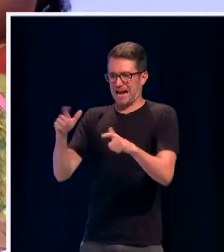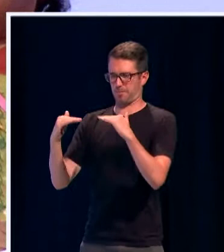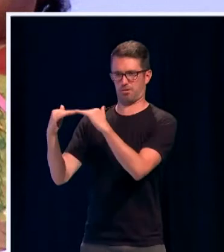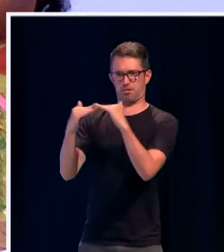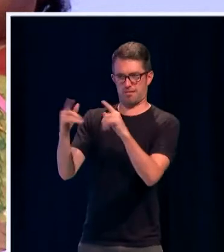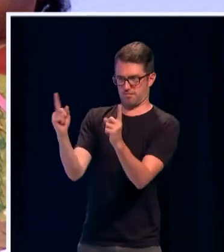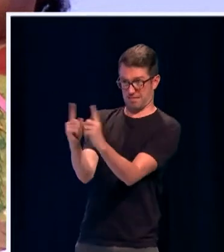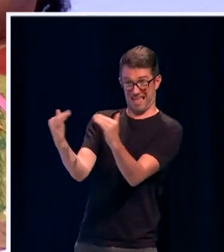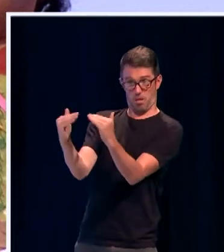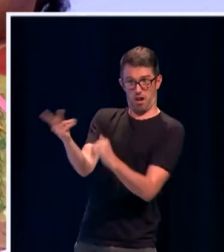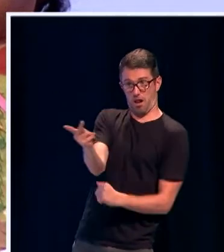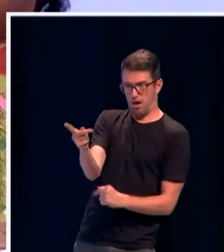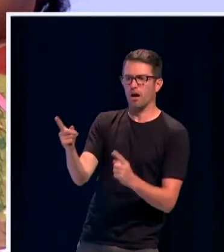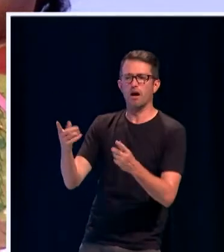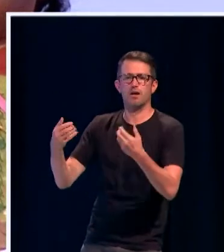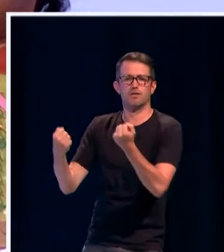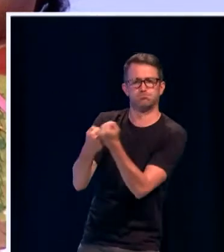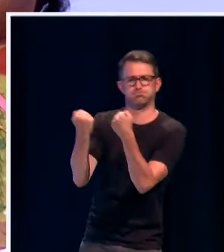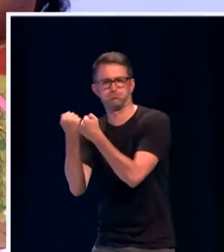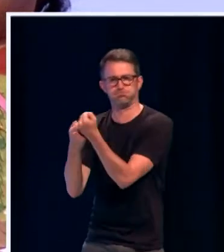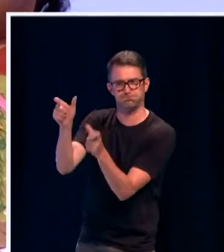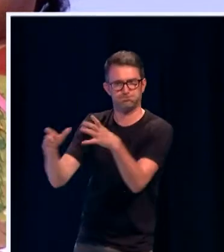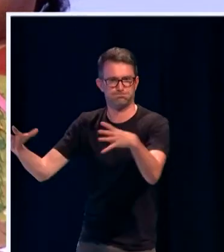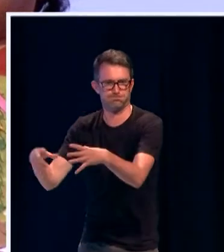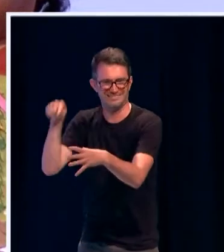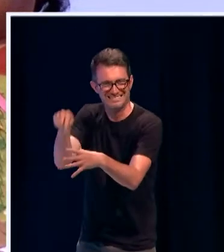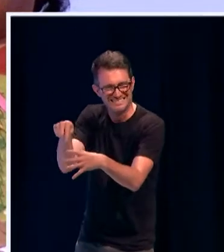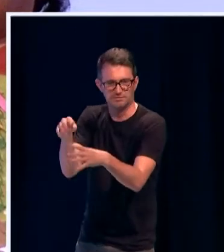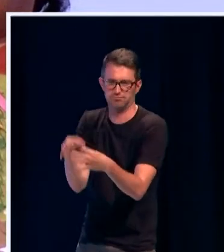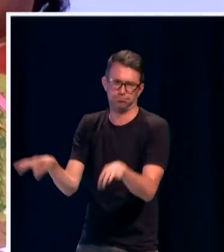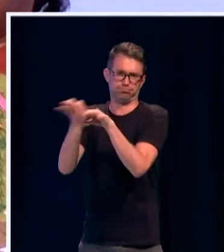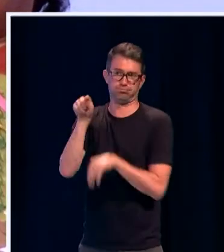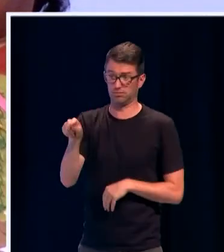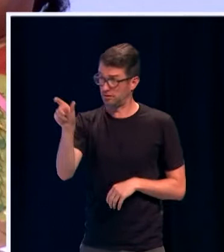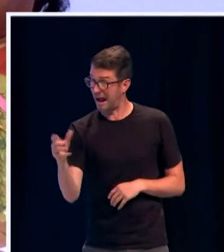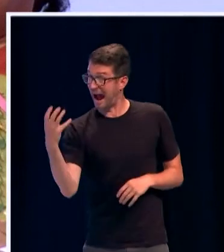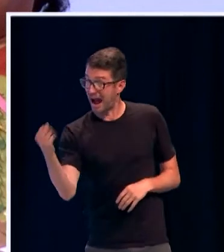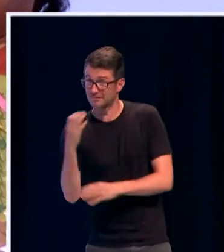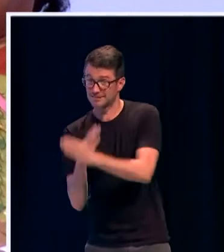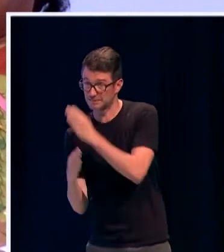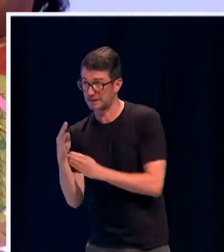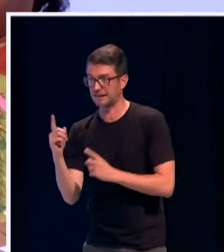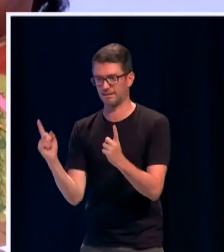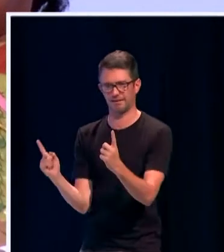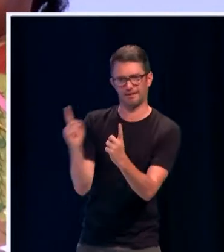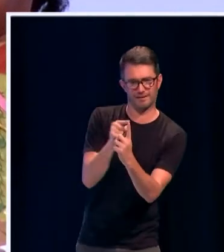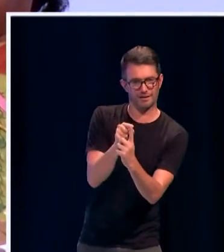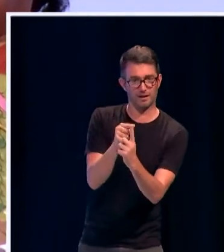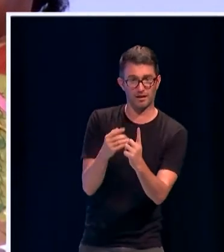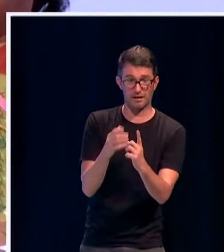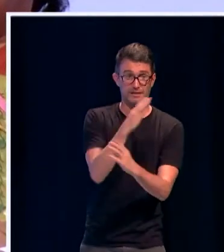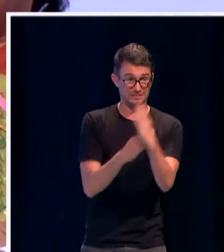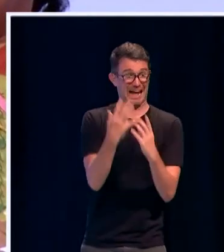with disabilities goes around and discuss with the leaders of the village and discuss